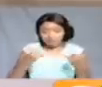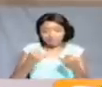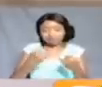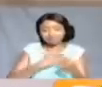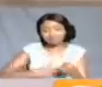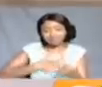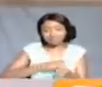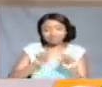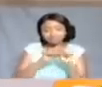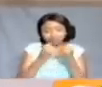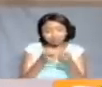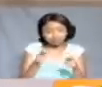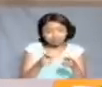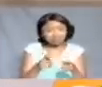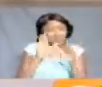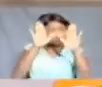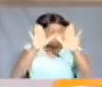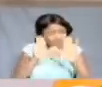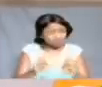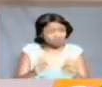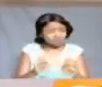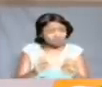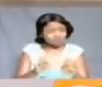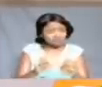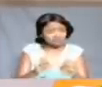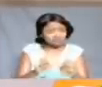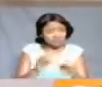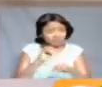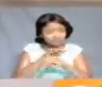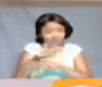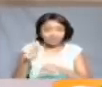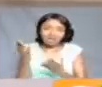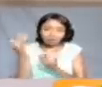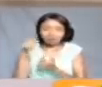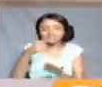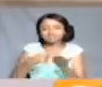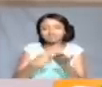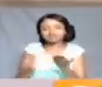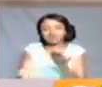influencers really that relevant? Well, I hope this discussion helped open your eyes a bit more on this subject matter.